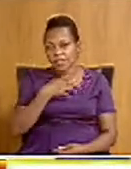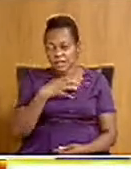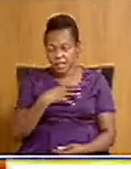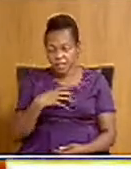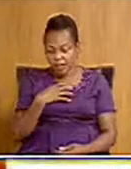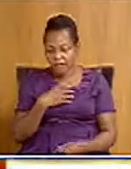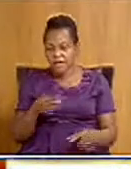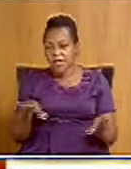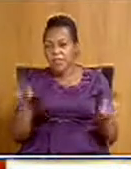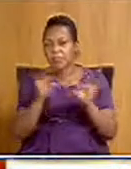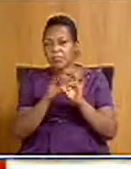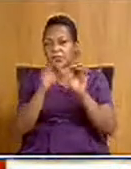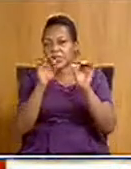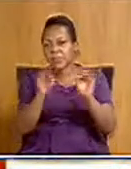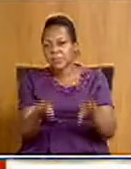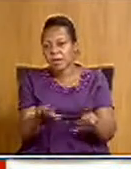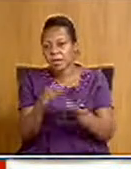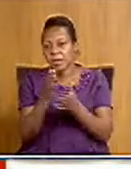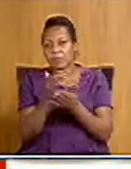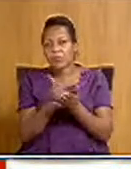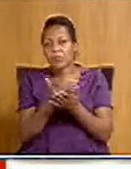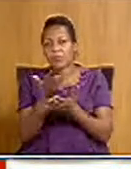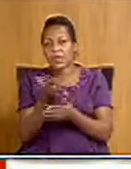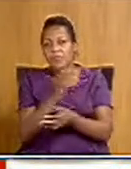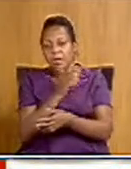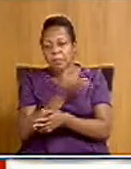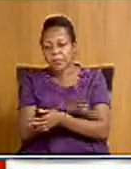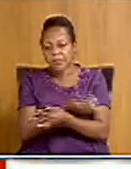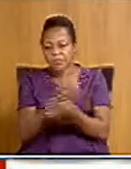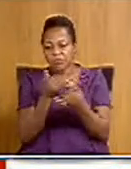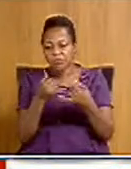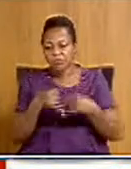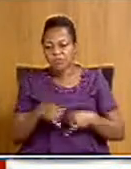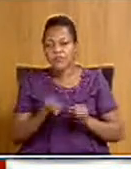matter because they have no capacity to enforce it.